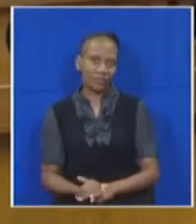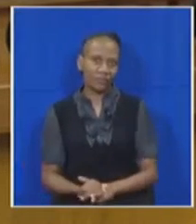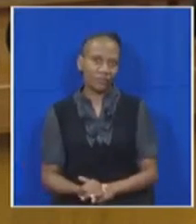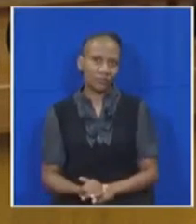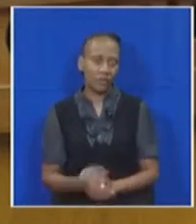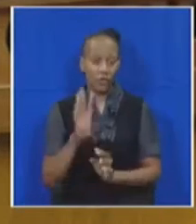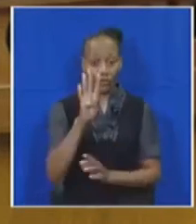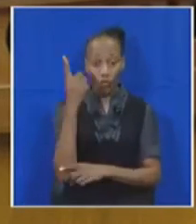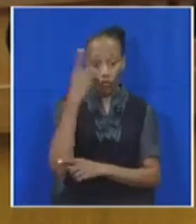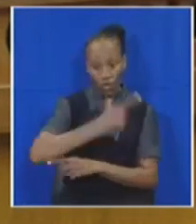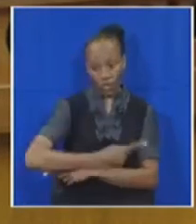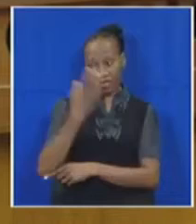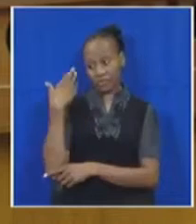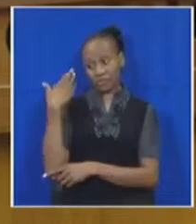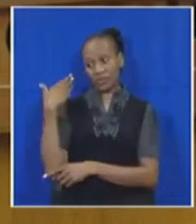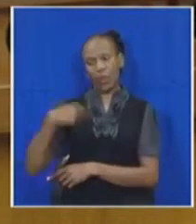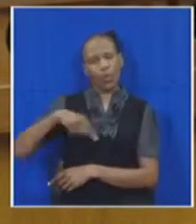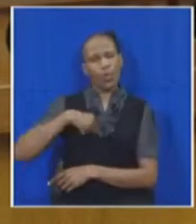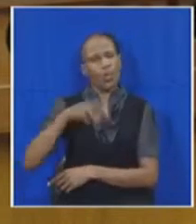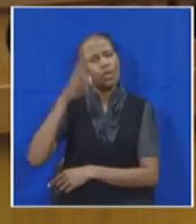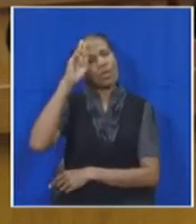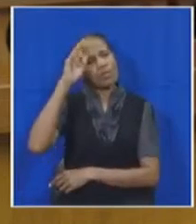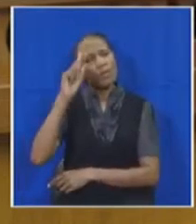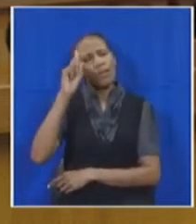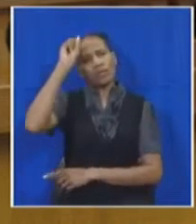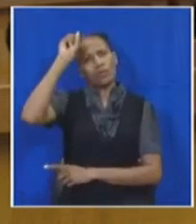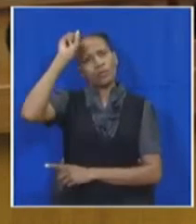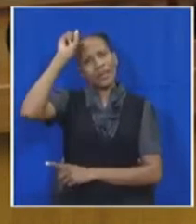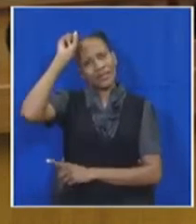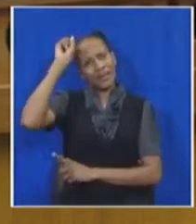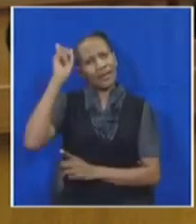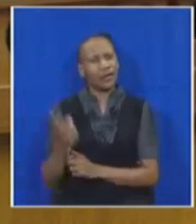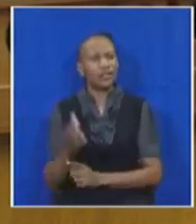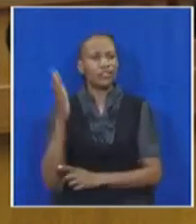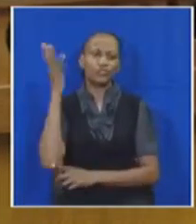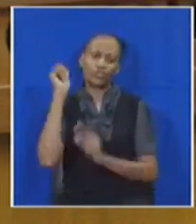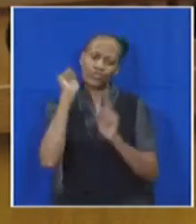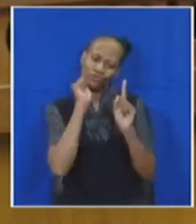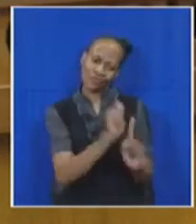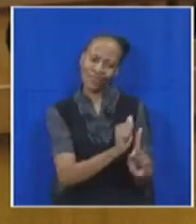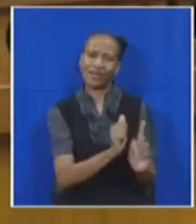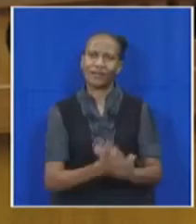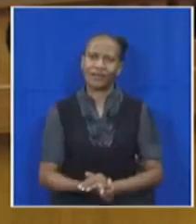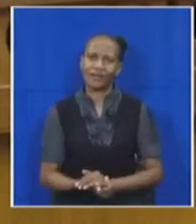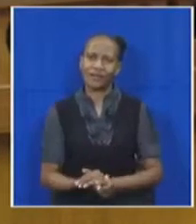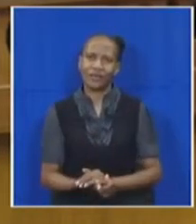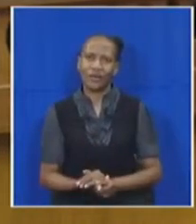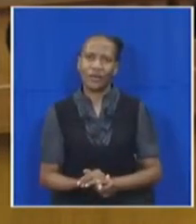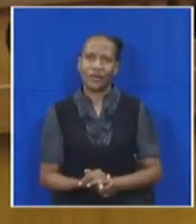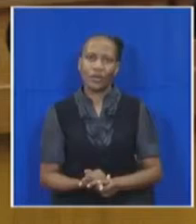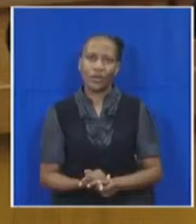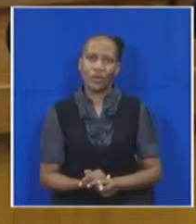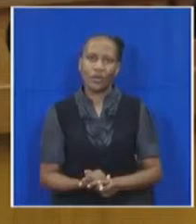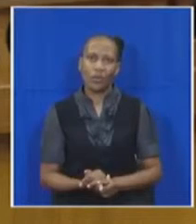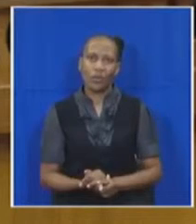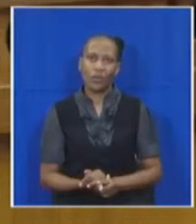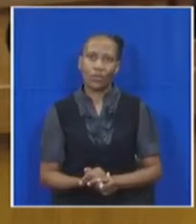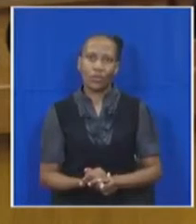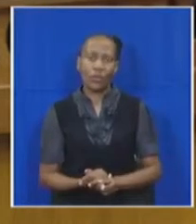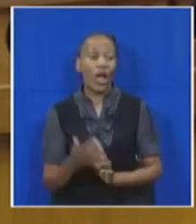4 days ago, we commemorated Nelson Mandela's historic speech on the grand parade upon